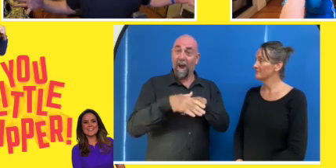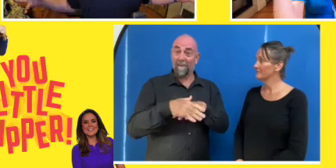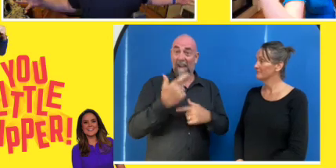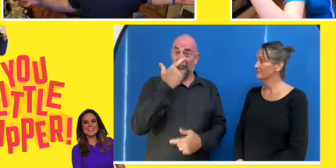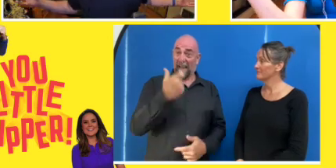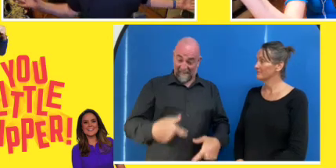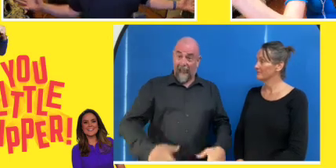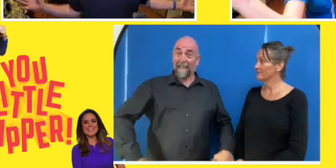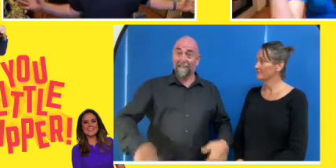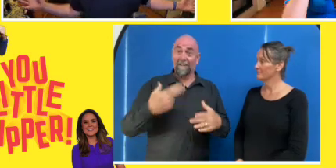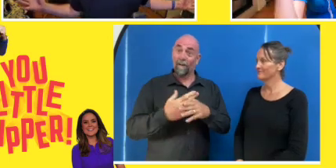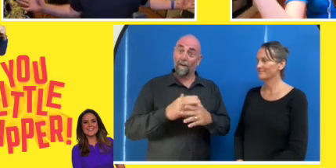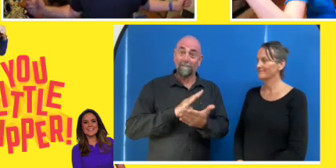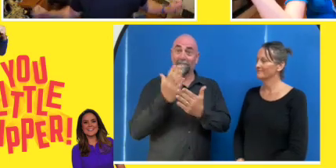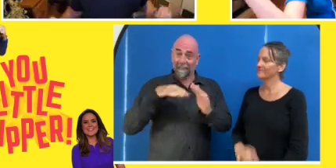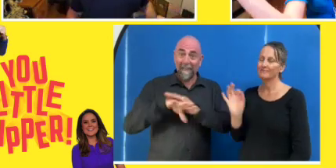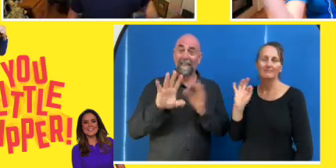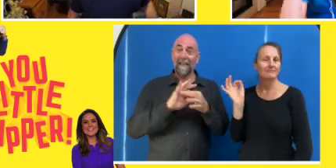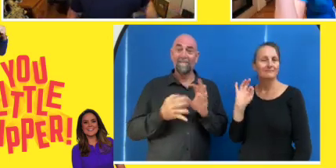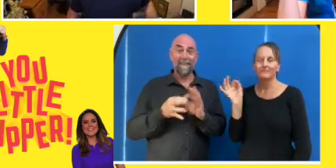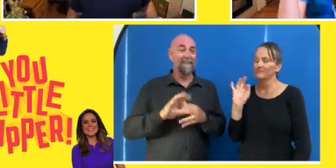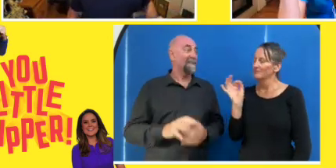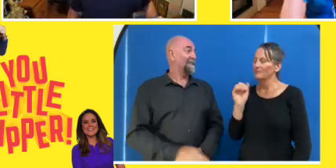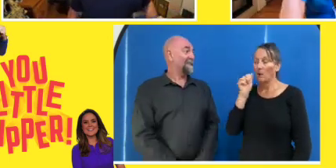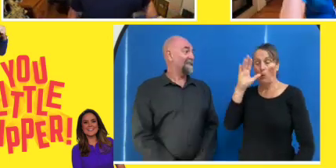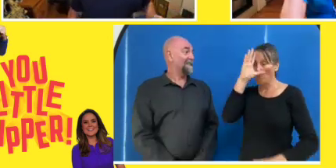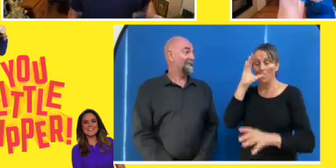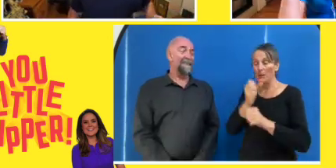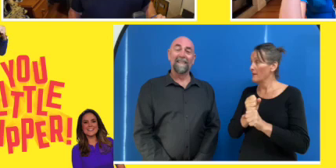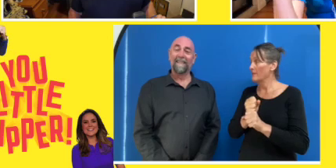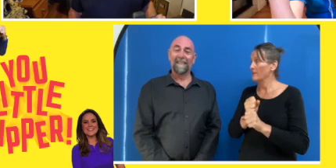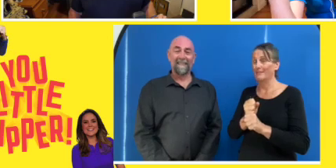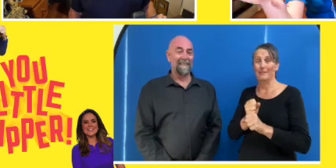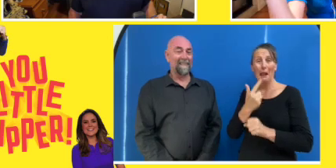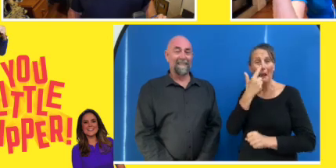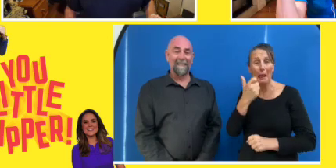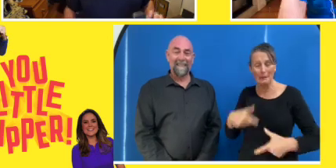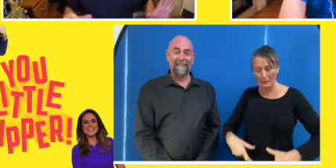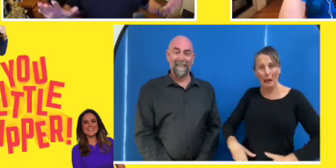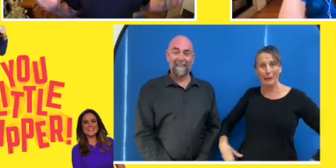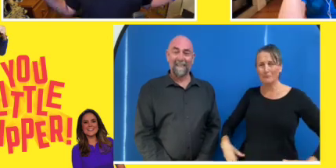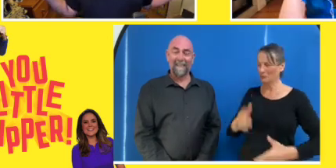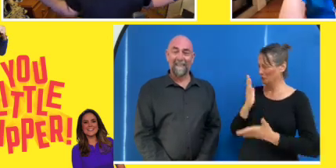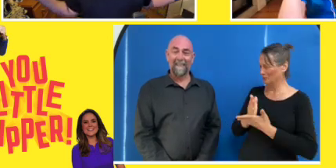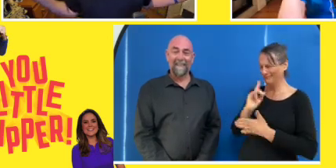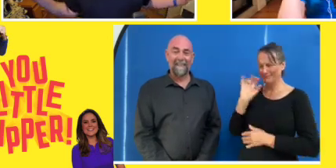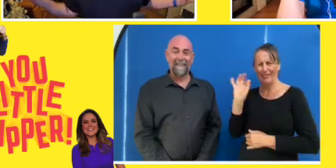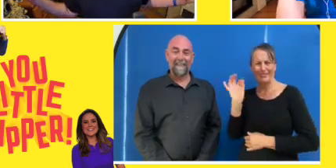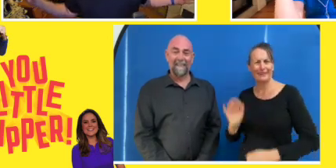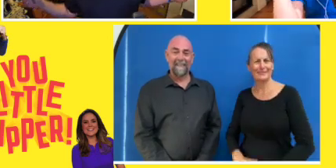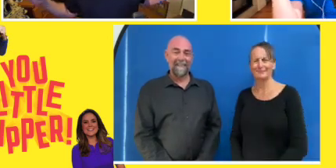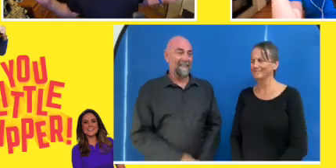Australian Paralympian. No, Kurt, I just refuse to believe that. Stop trying to make Lucky Undies happen. It's a fact. And